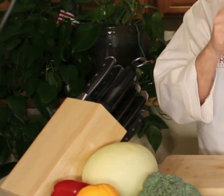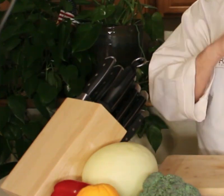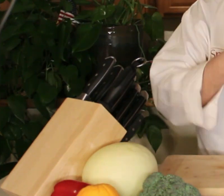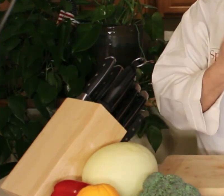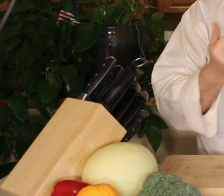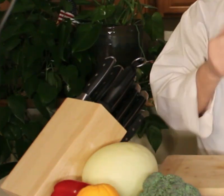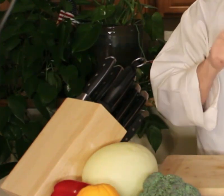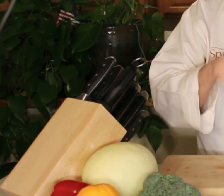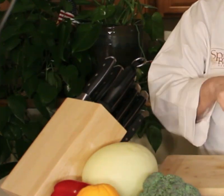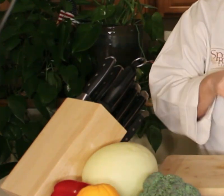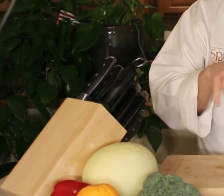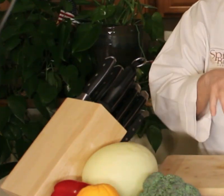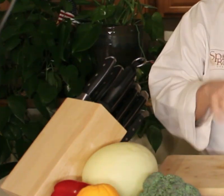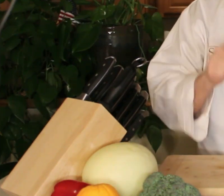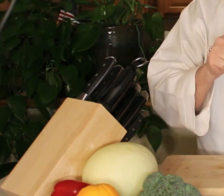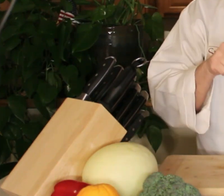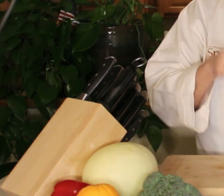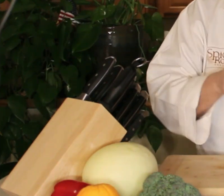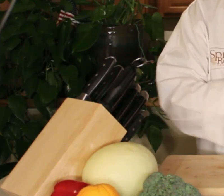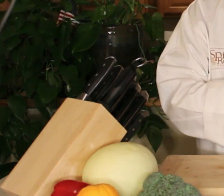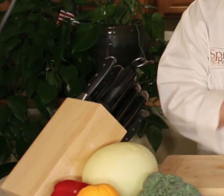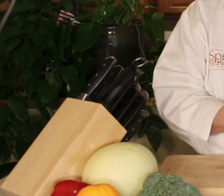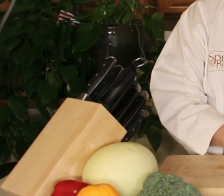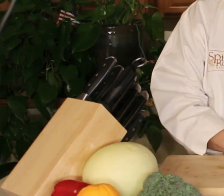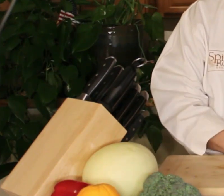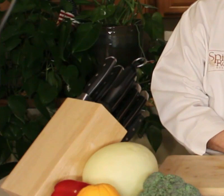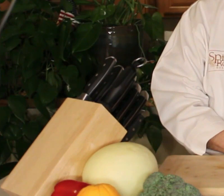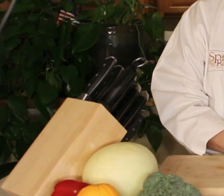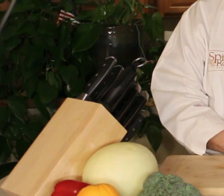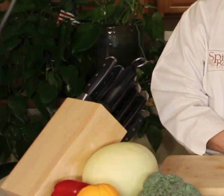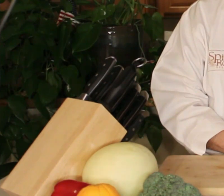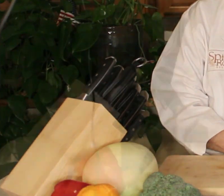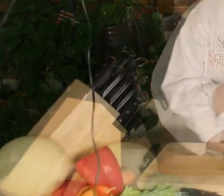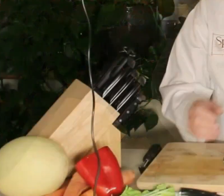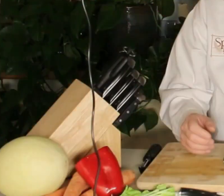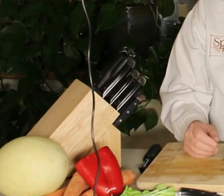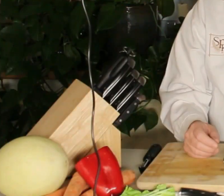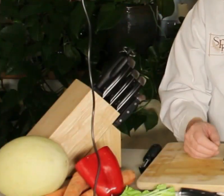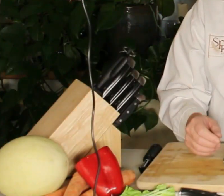practice, I believe you will be surprised on how fast you pick up these skills.